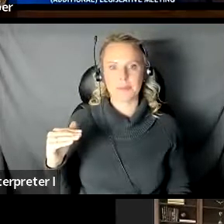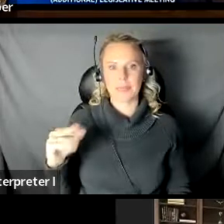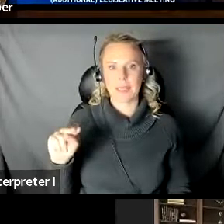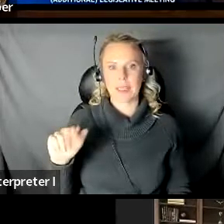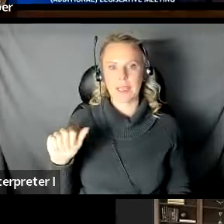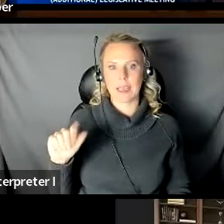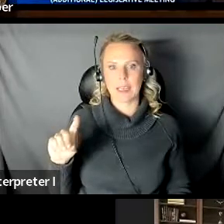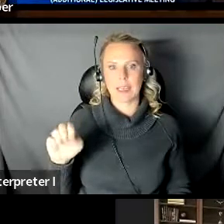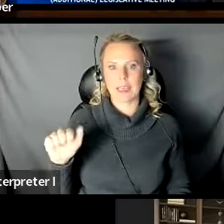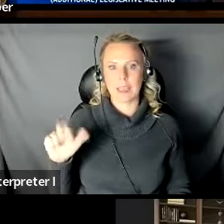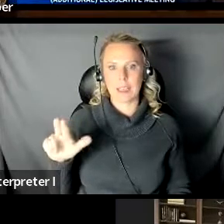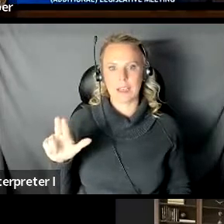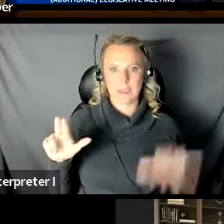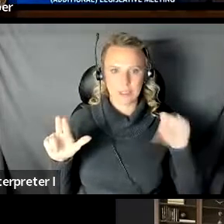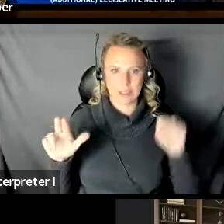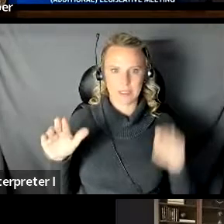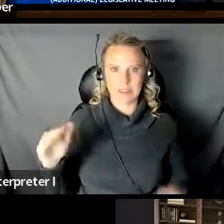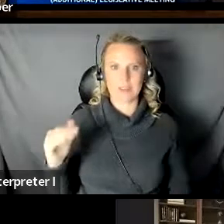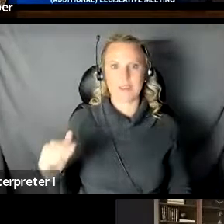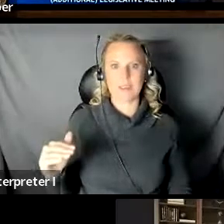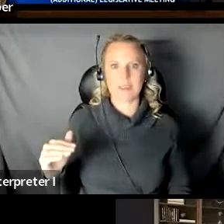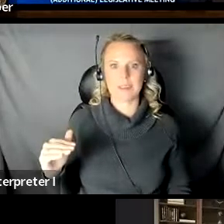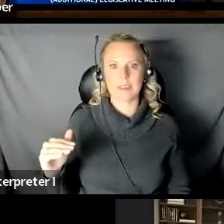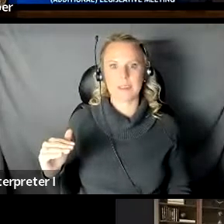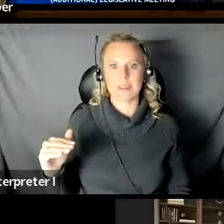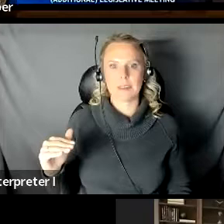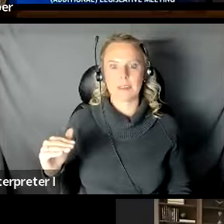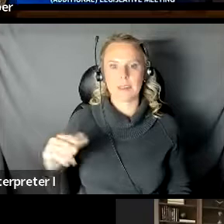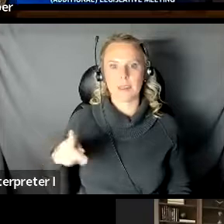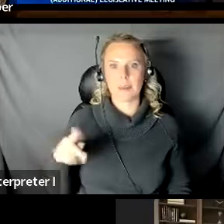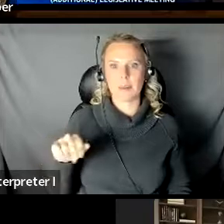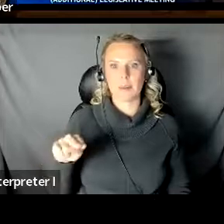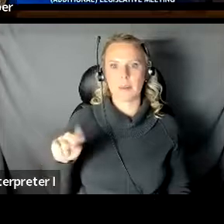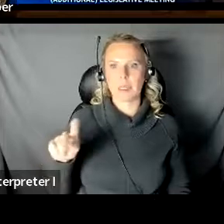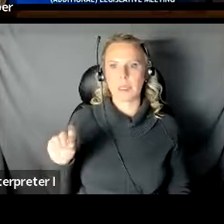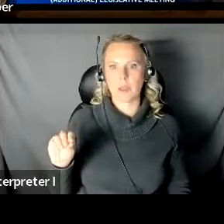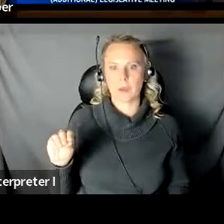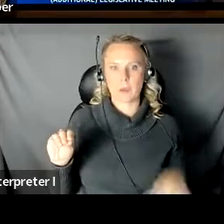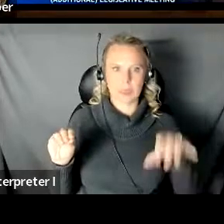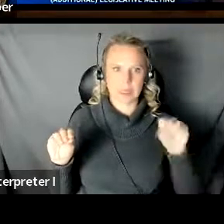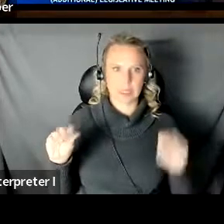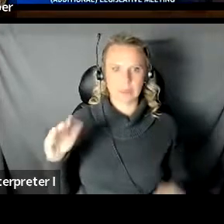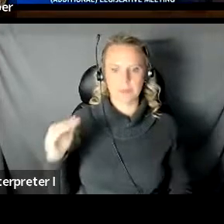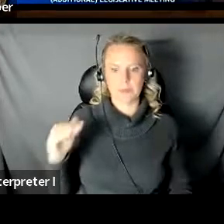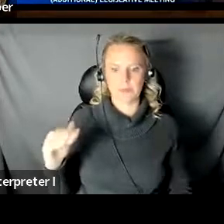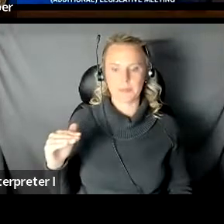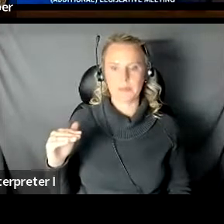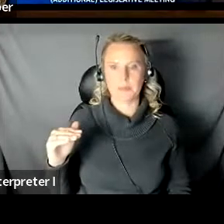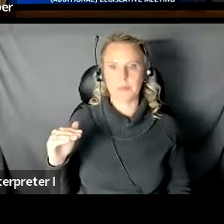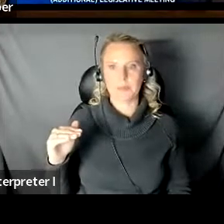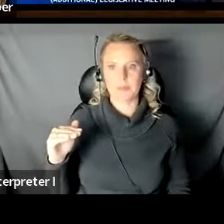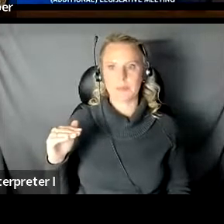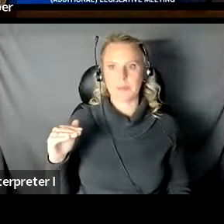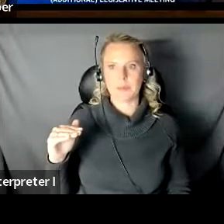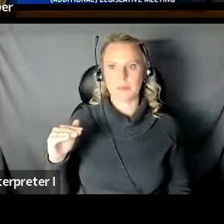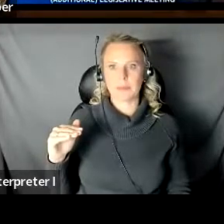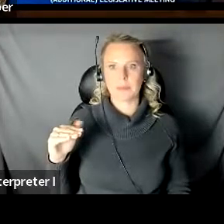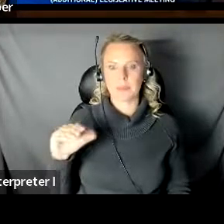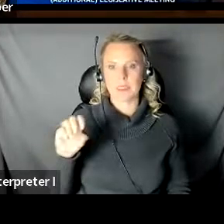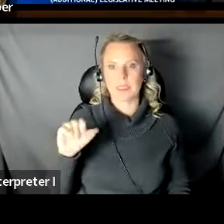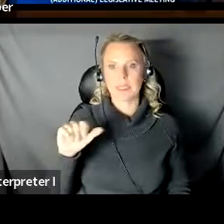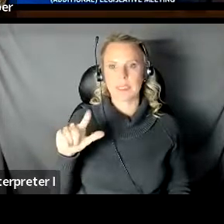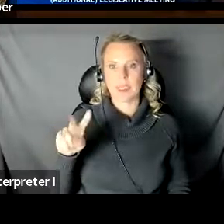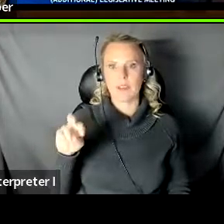Nadeau. Yes. Councilmember Nadeau votes yes. Councilmember Pinto. Yes. Councilmember Pinto votes yes. Councilmember